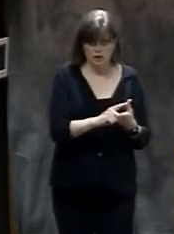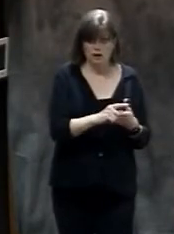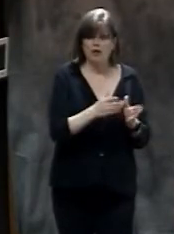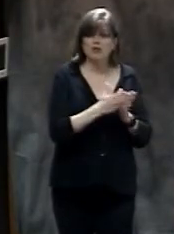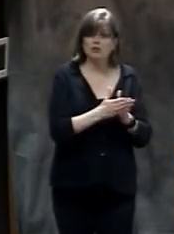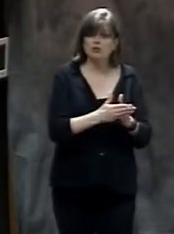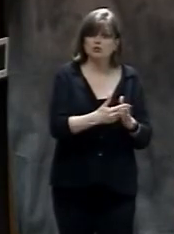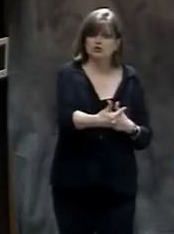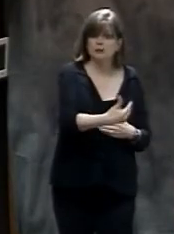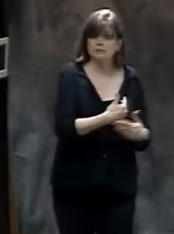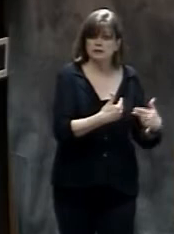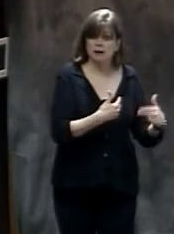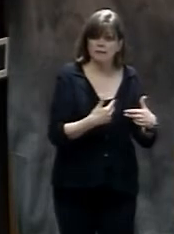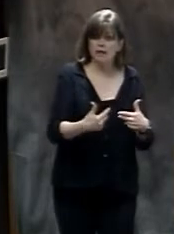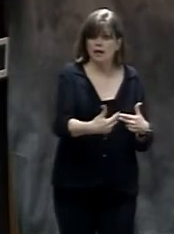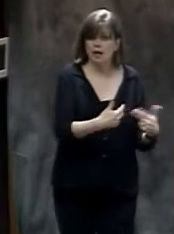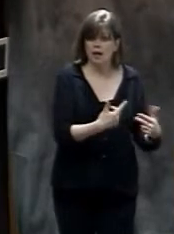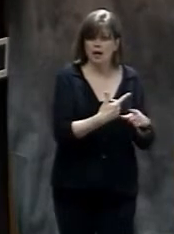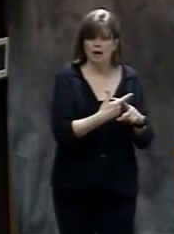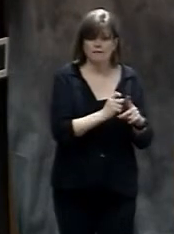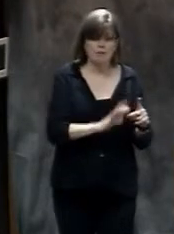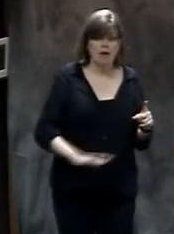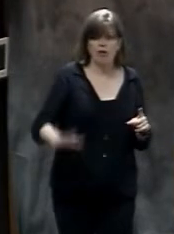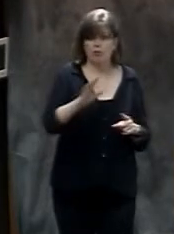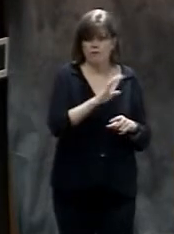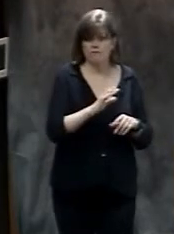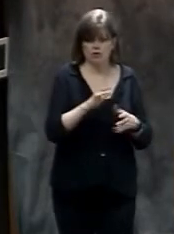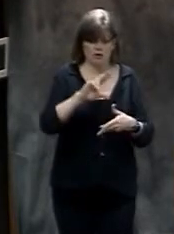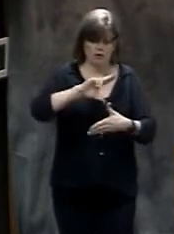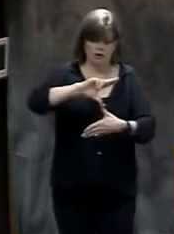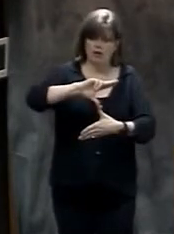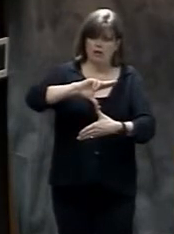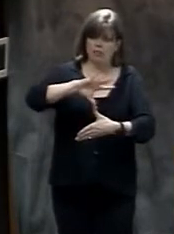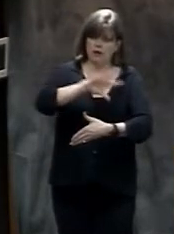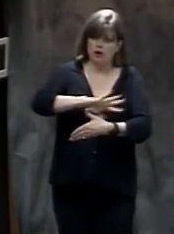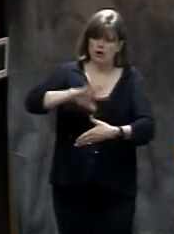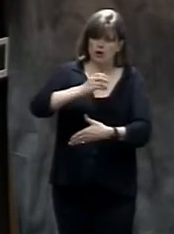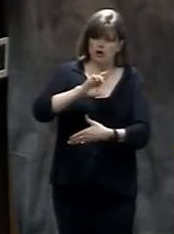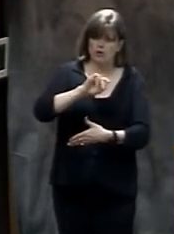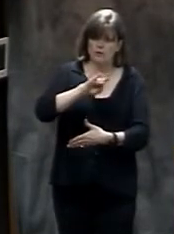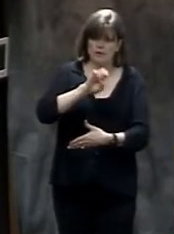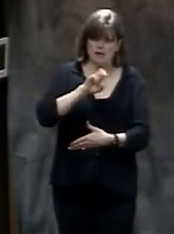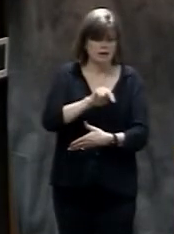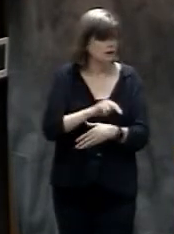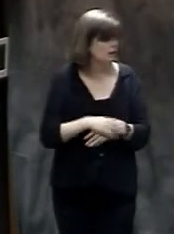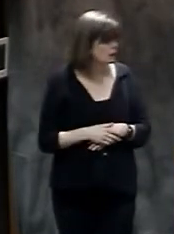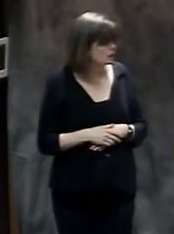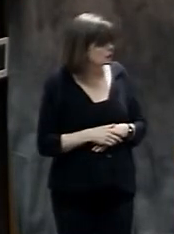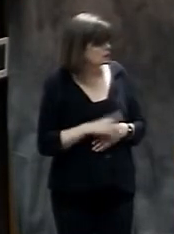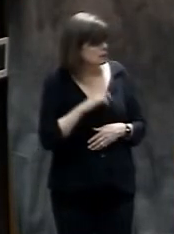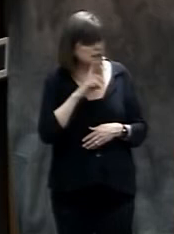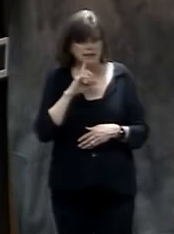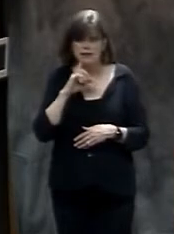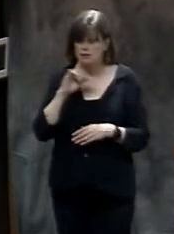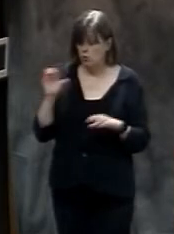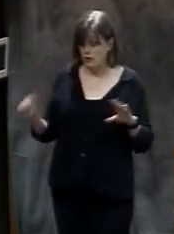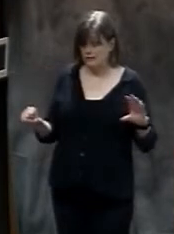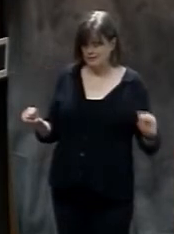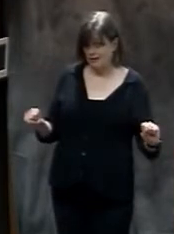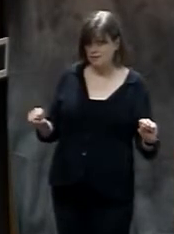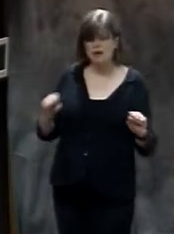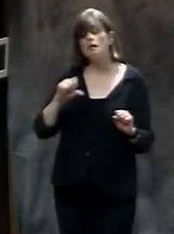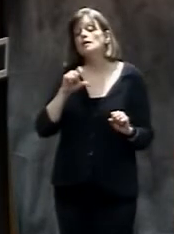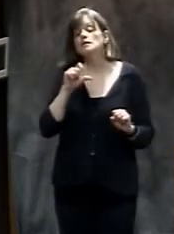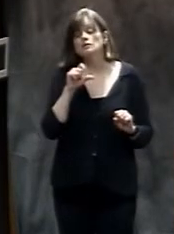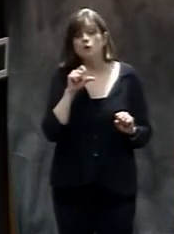the potential for viral introduction in both of these areas. Is there a susceptible human population? Well, Tucson, we haven't had transmission,